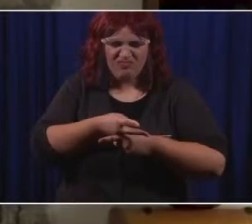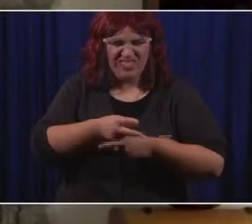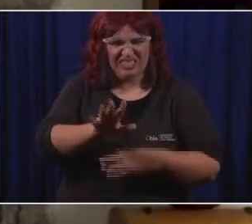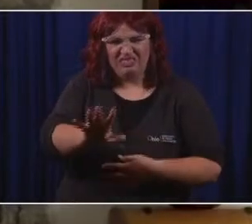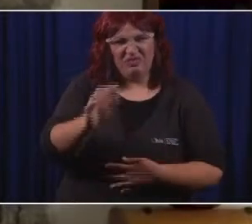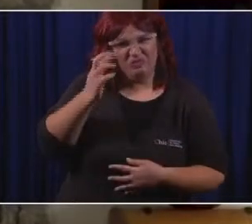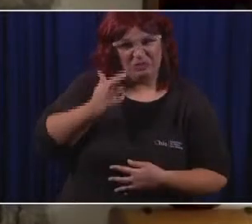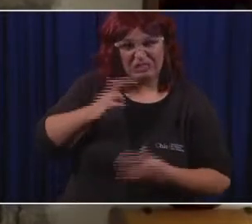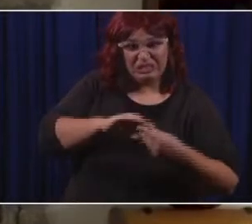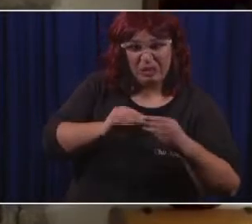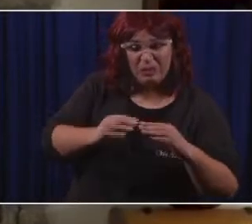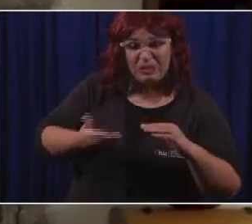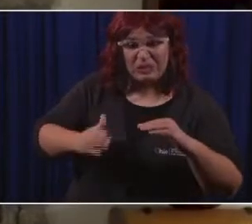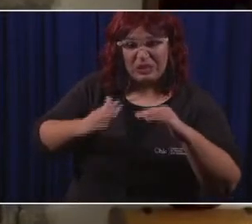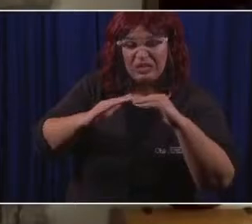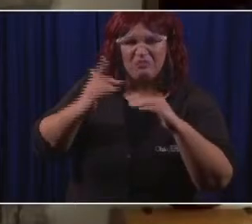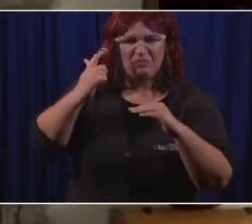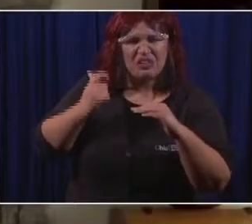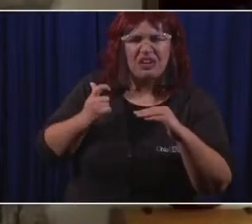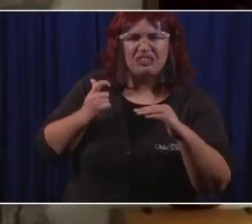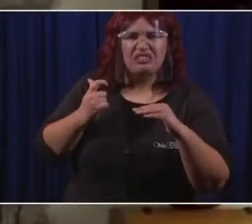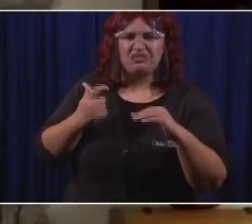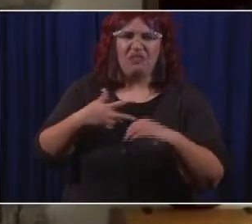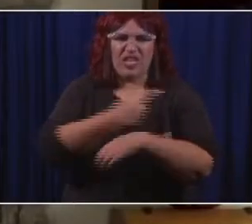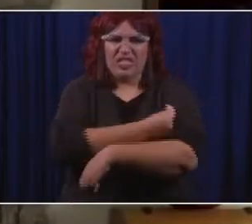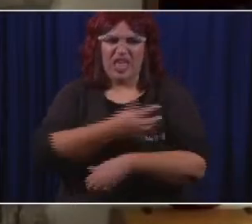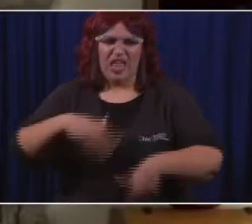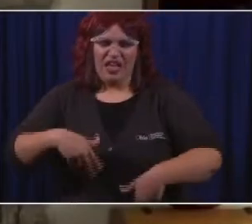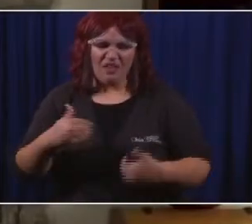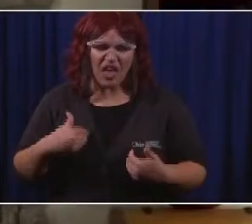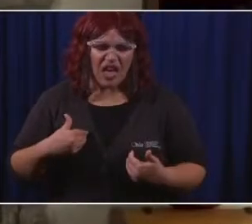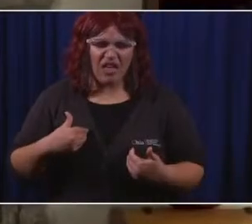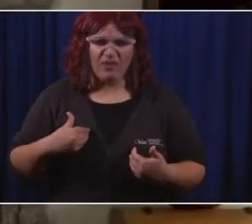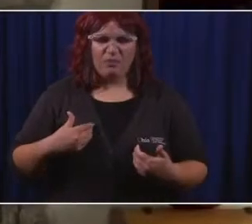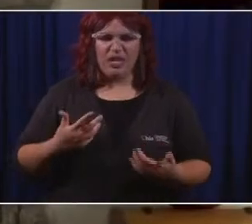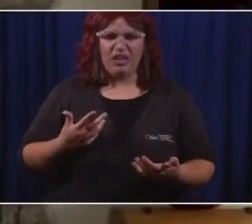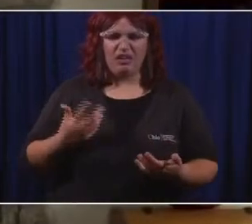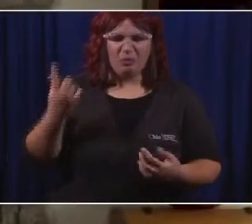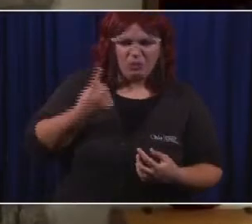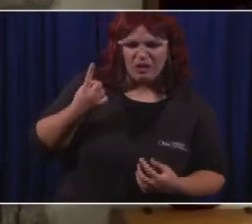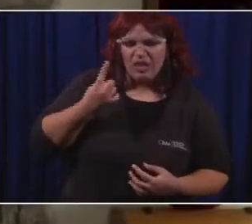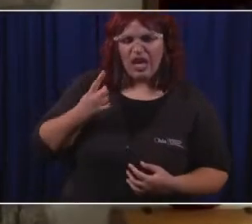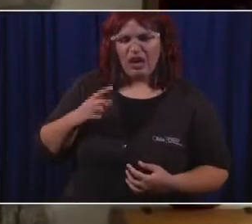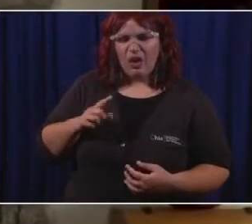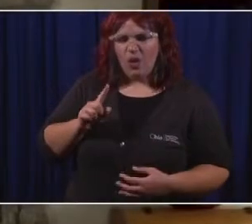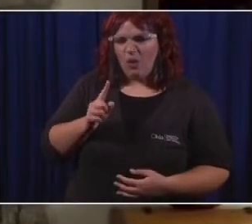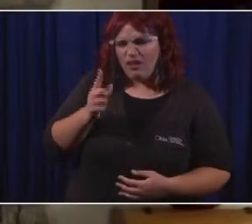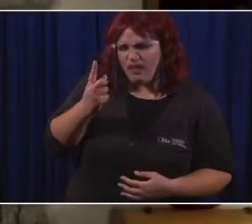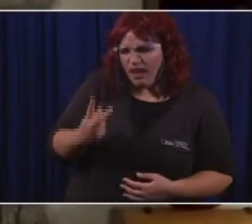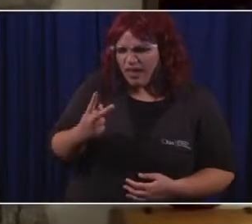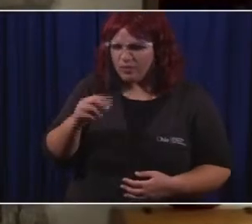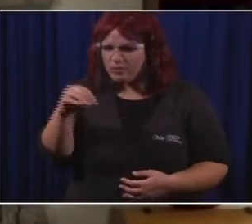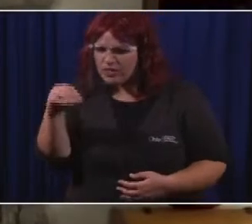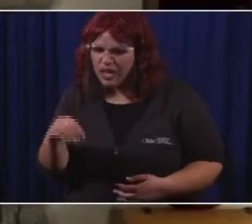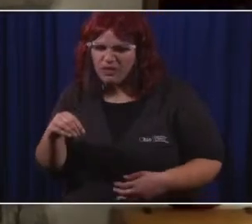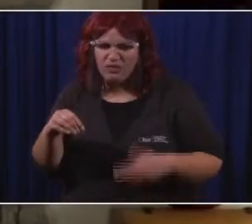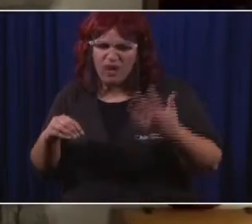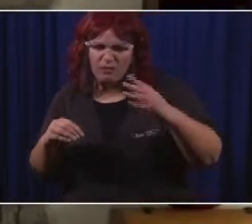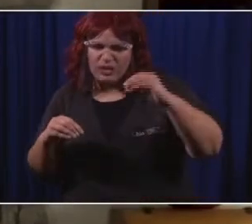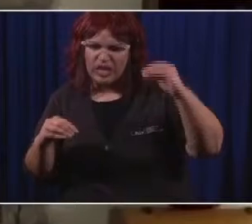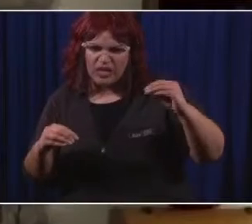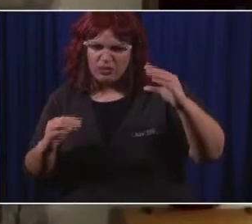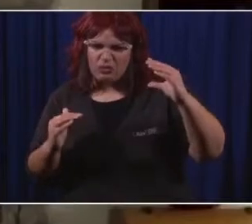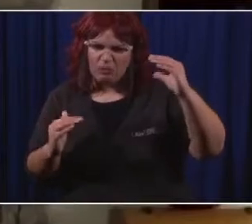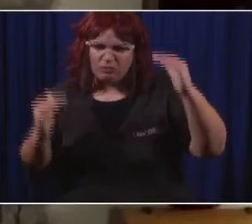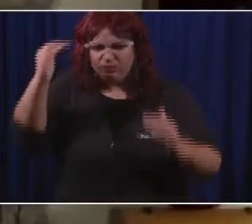to avoid getting above 1.5% or 5% people getting infected? Well, clearly, the